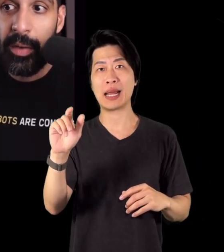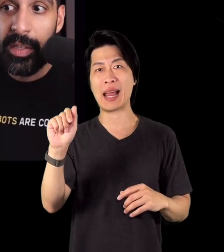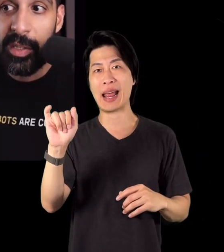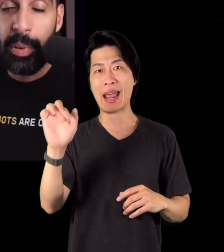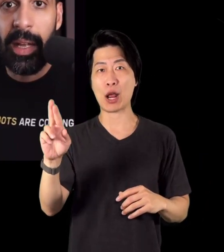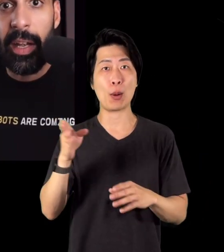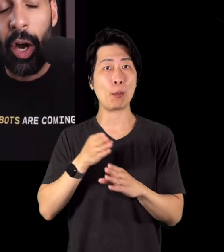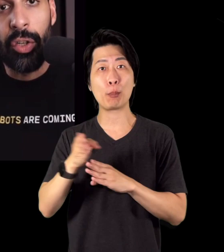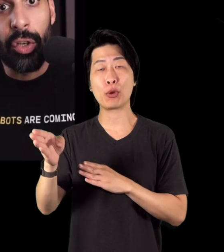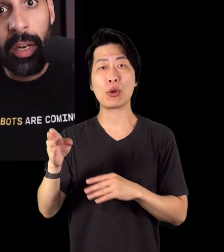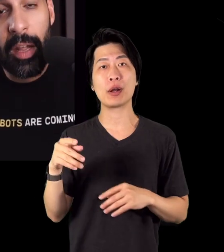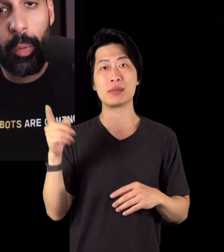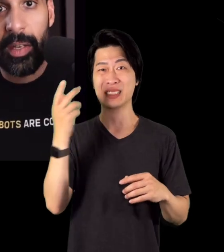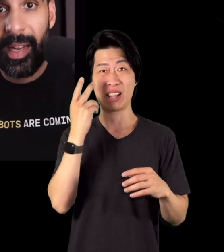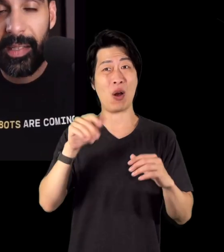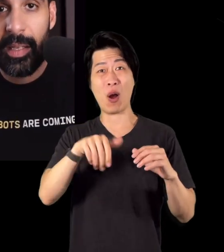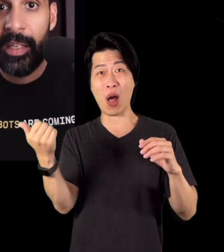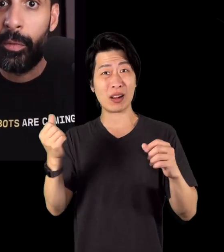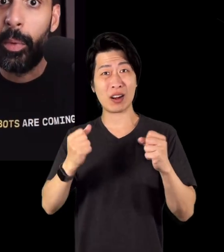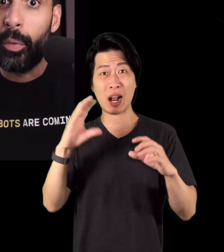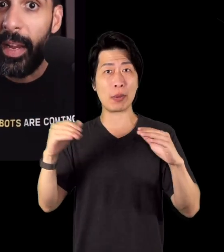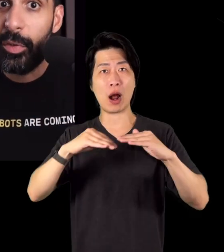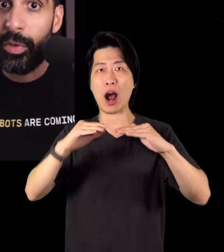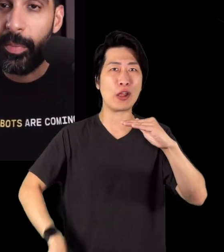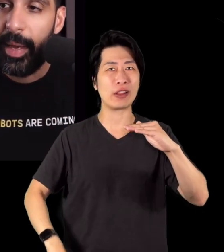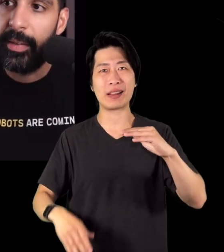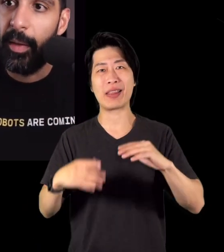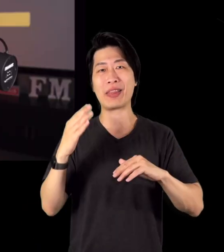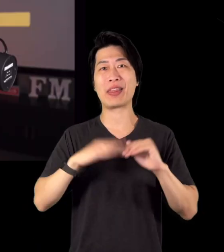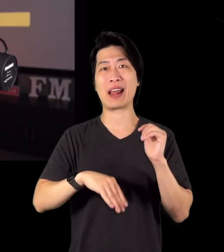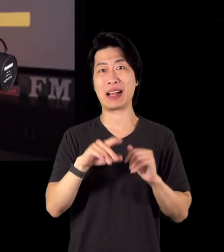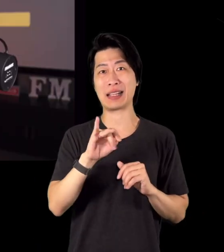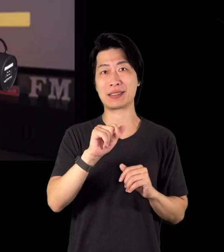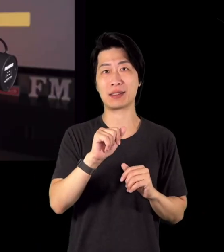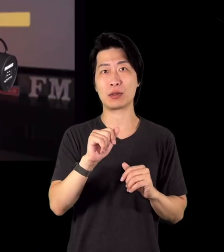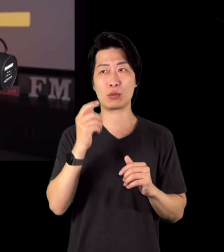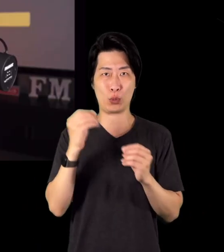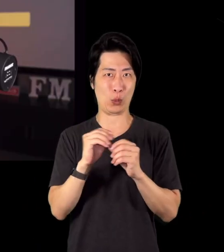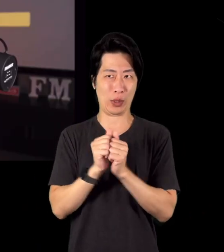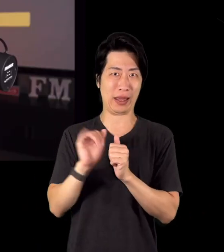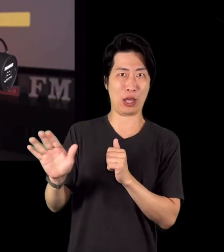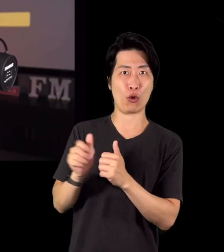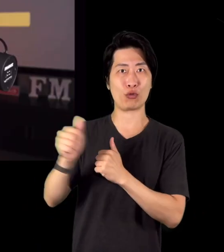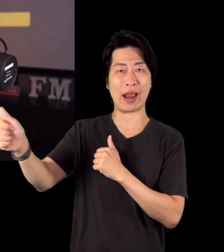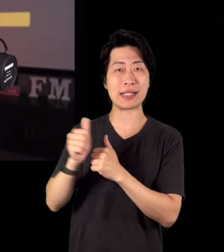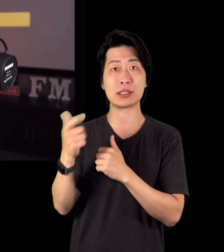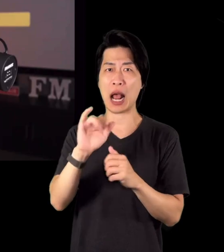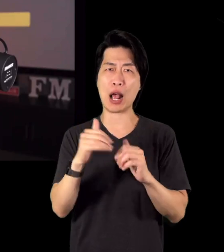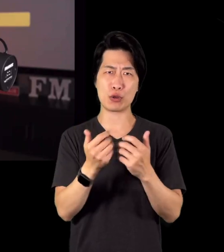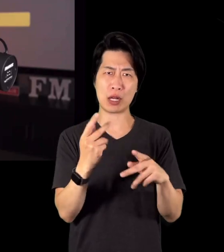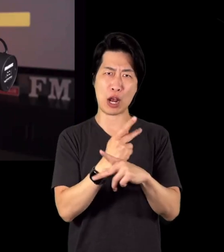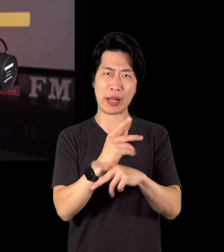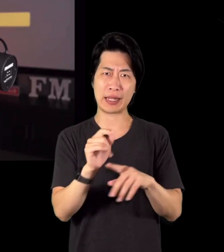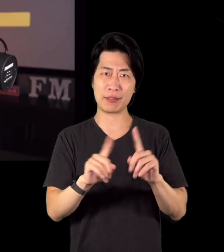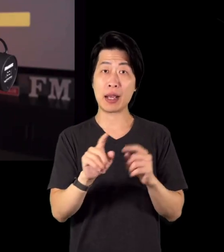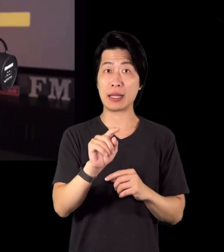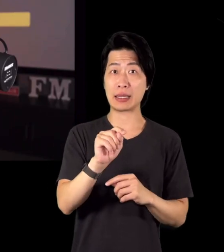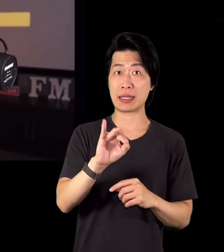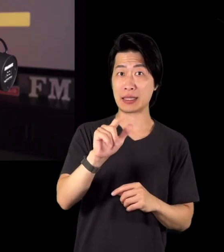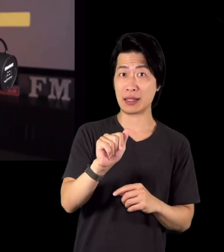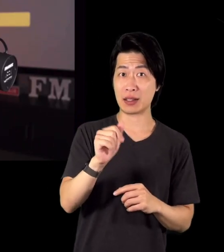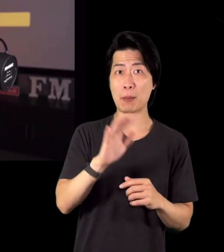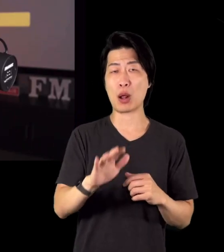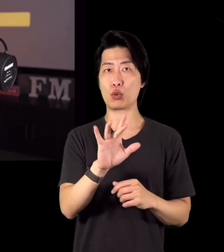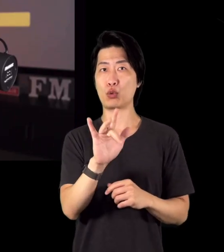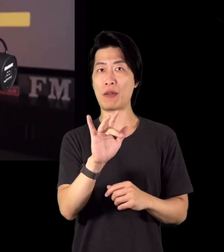everyone else is playing underneath where Tesla is from a range perspective. Another way of calculating this difference is that Tesla is about